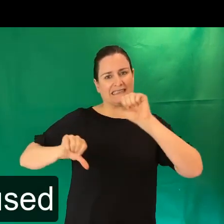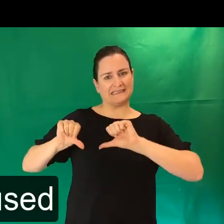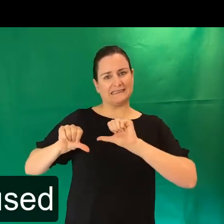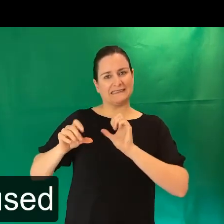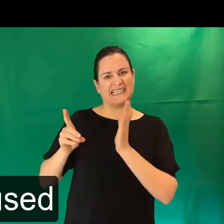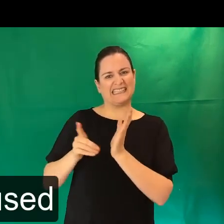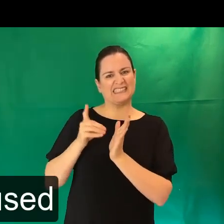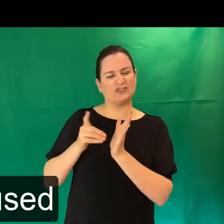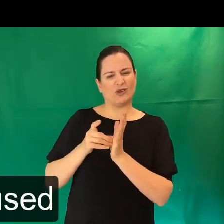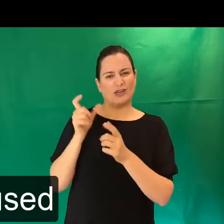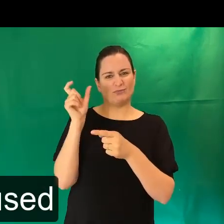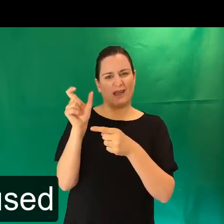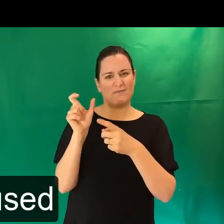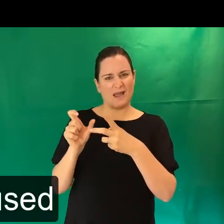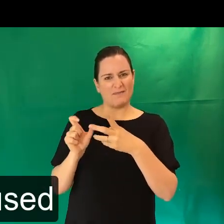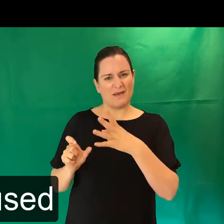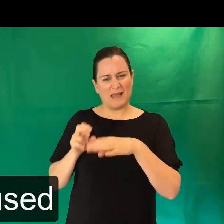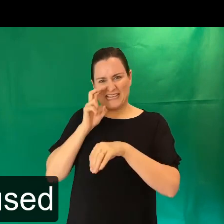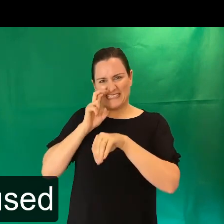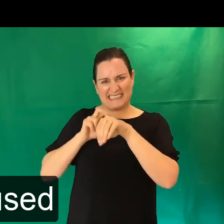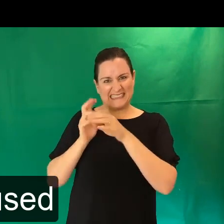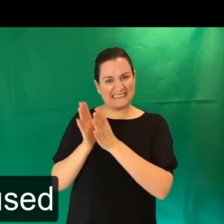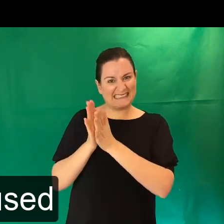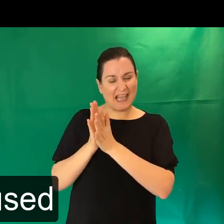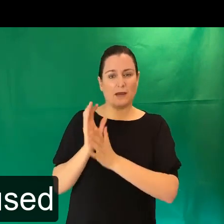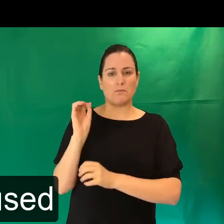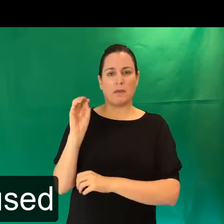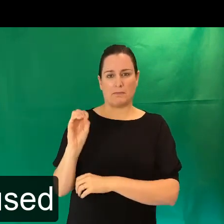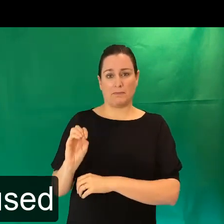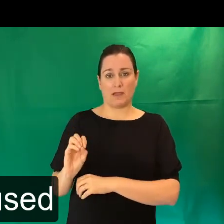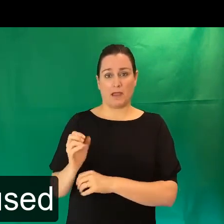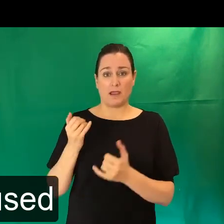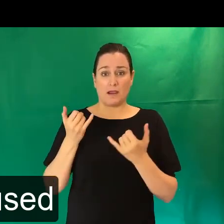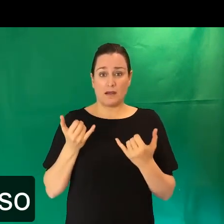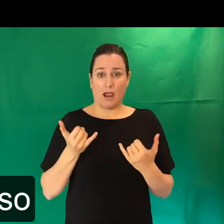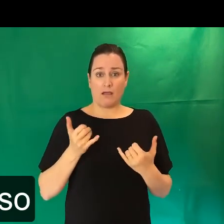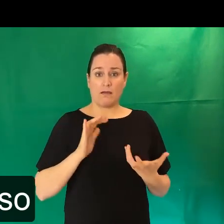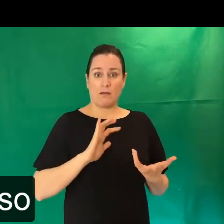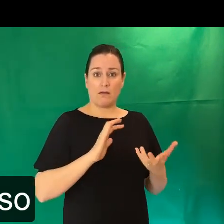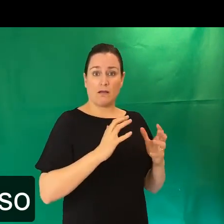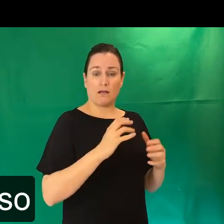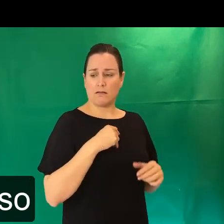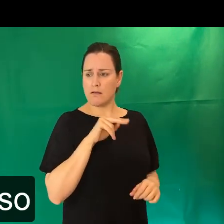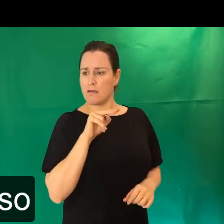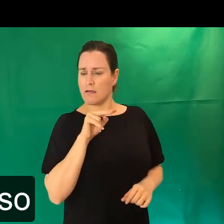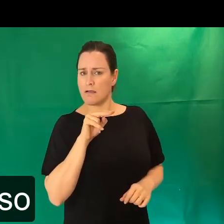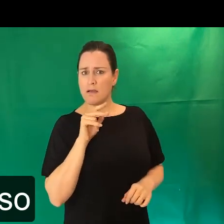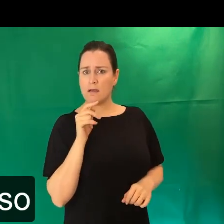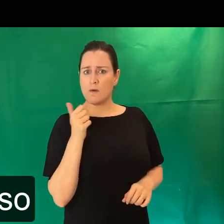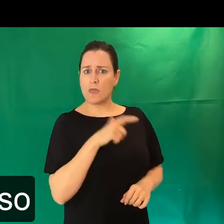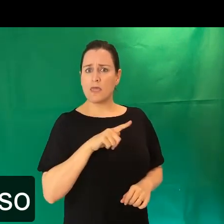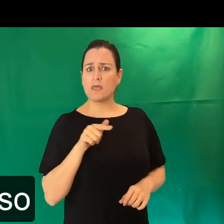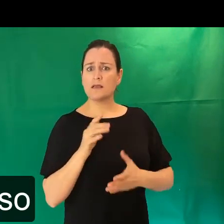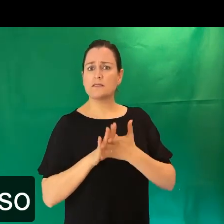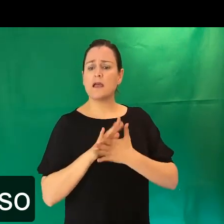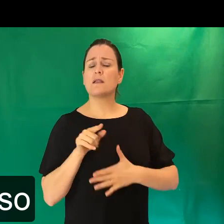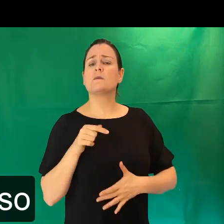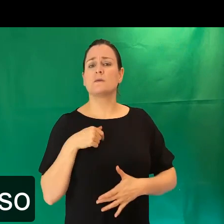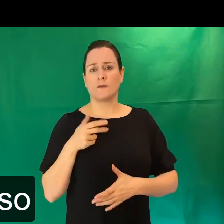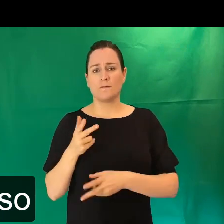Language terms, will be borrowed and used in other sign